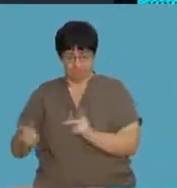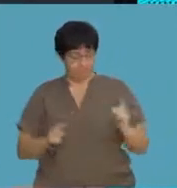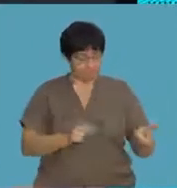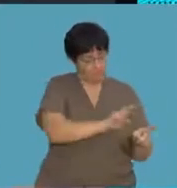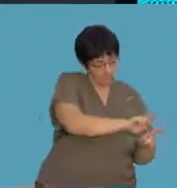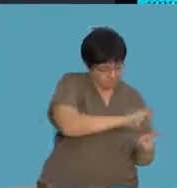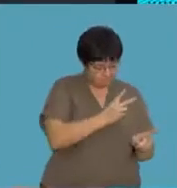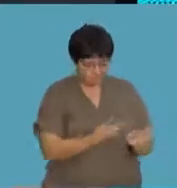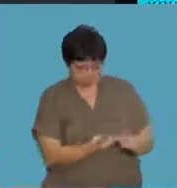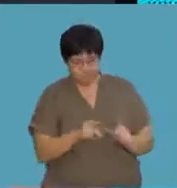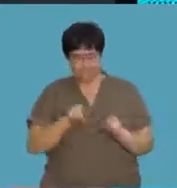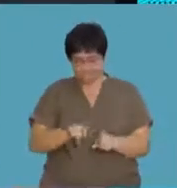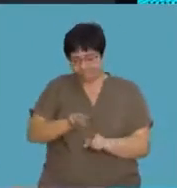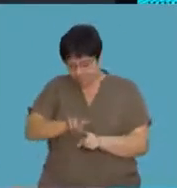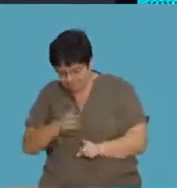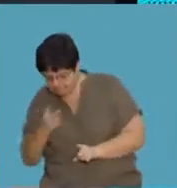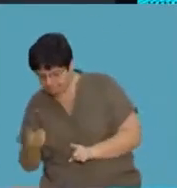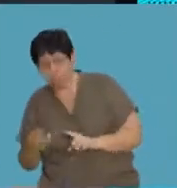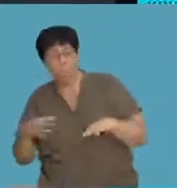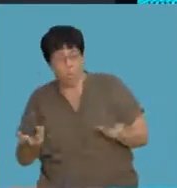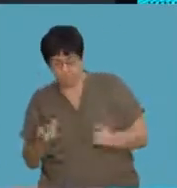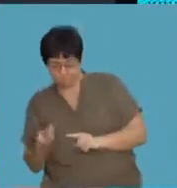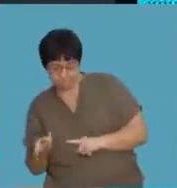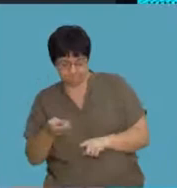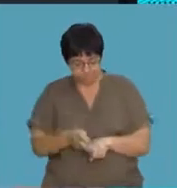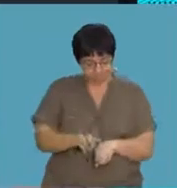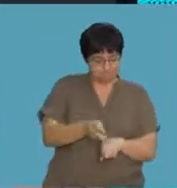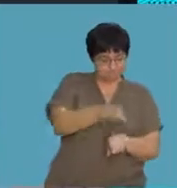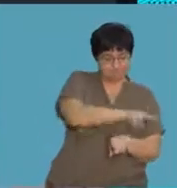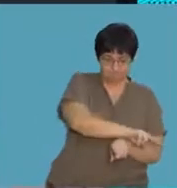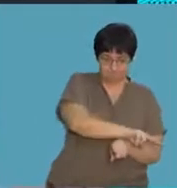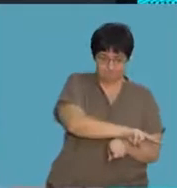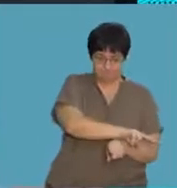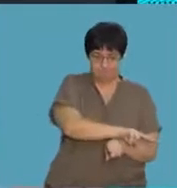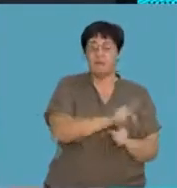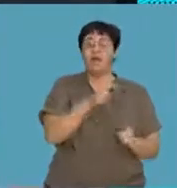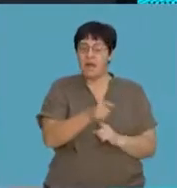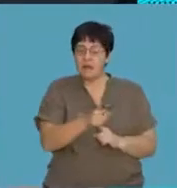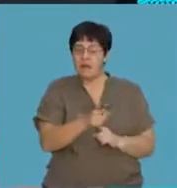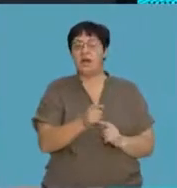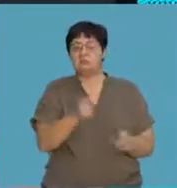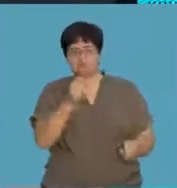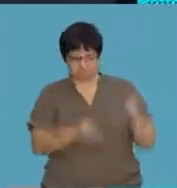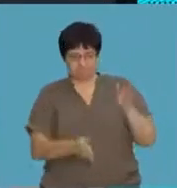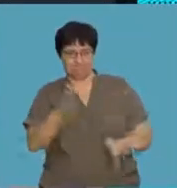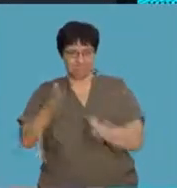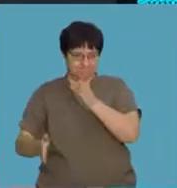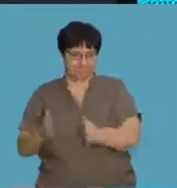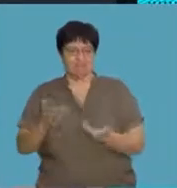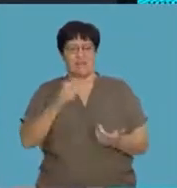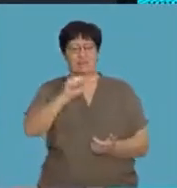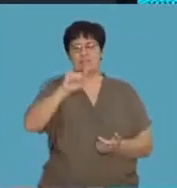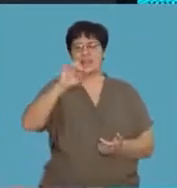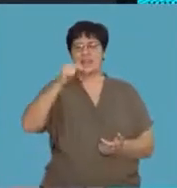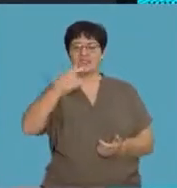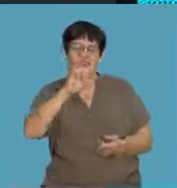changes from one state to another. So the word state and phase, we shall for now use them interchangeably to refer to one and the